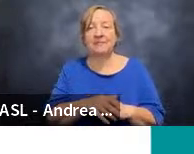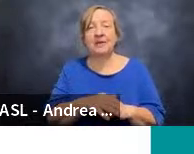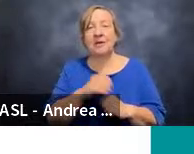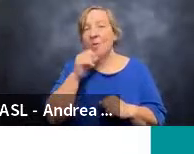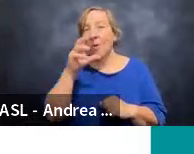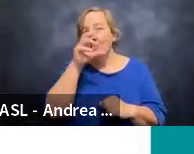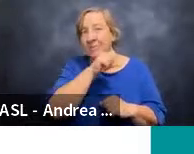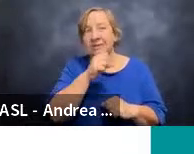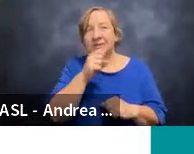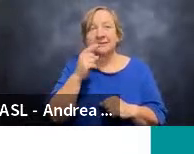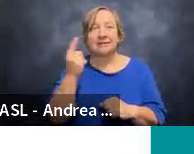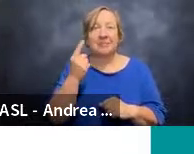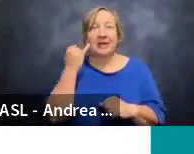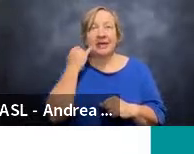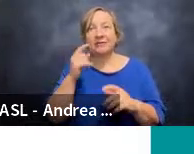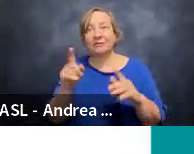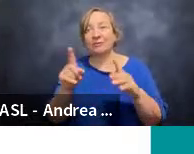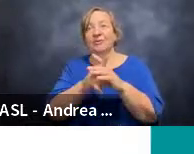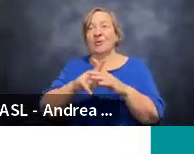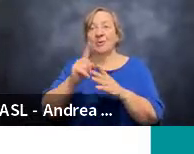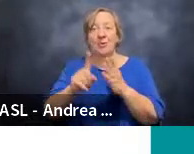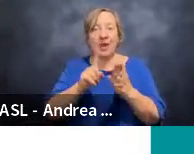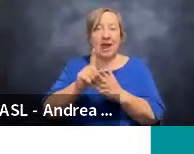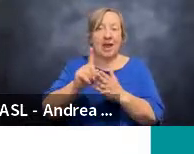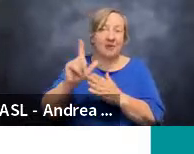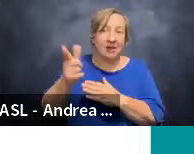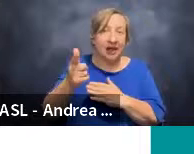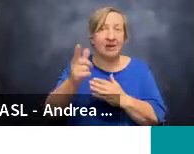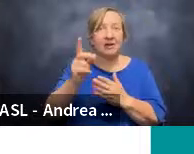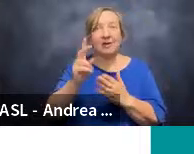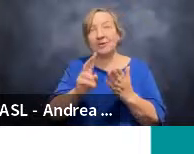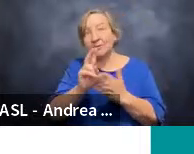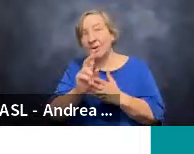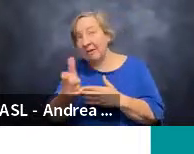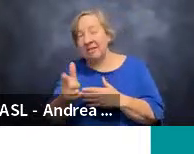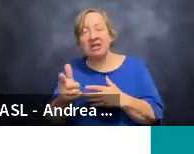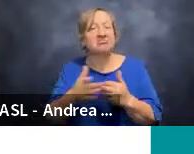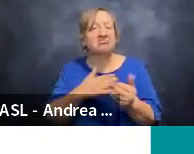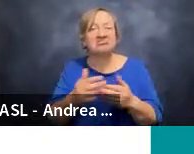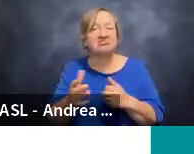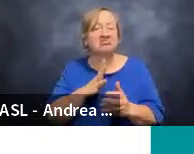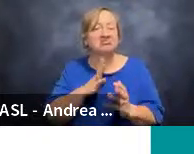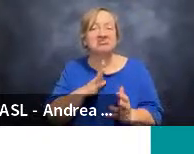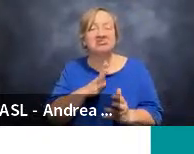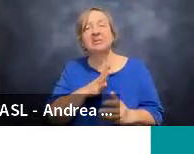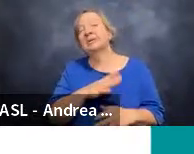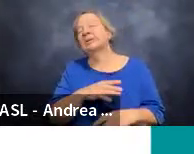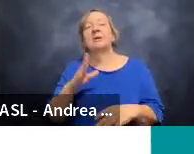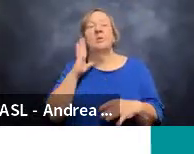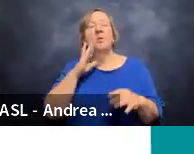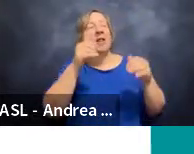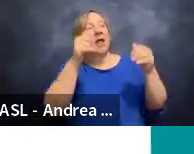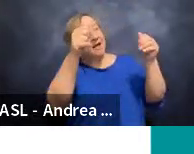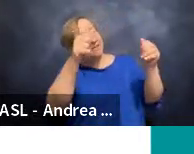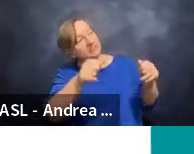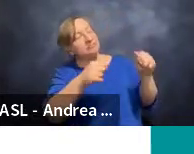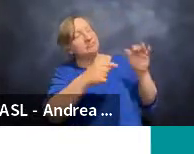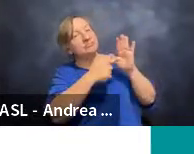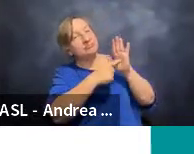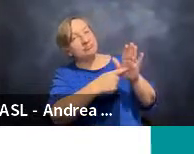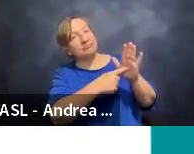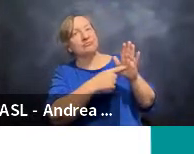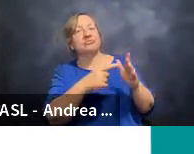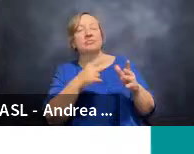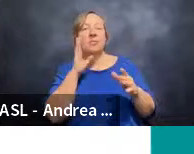anything if you come an hour later or 2 hours into the event. And as I noted, display boards will also have some videos